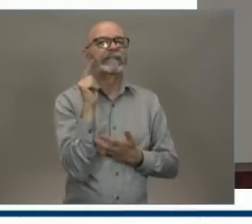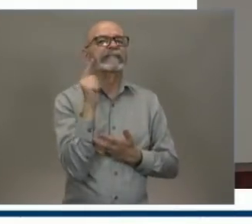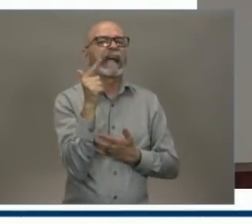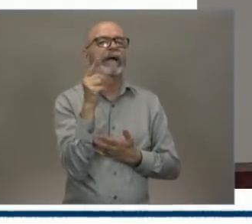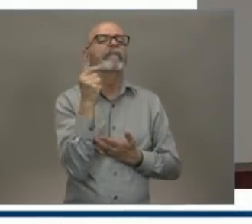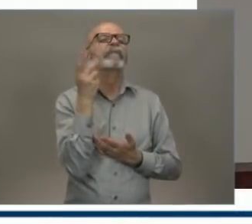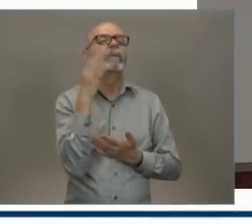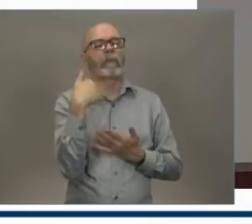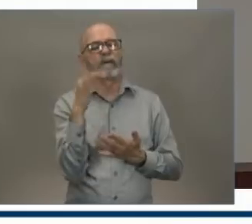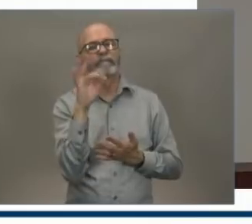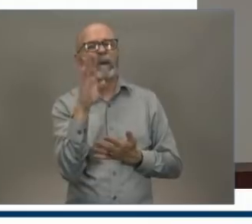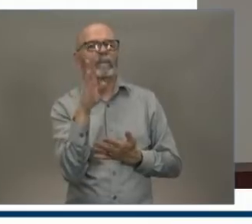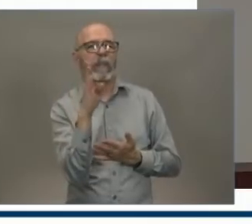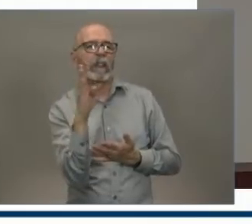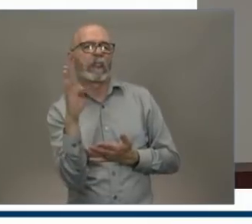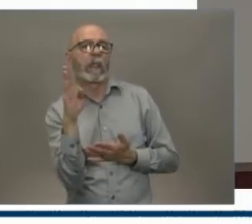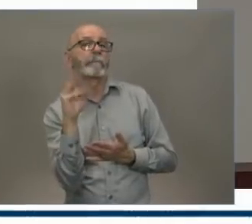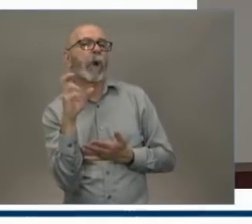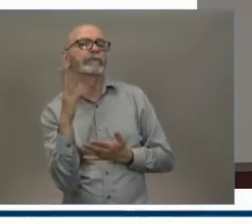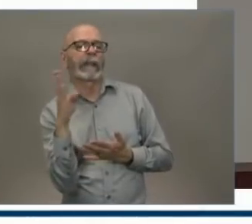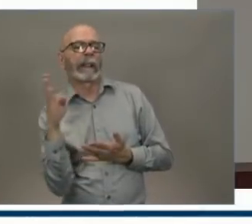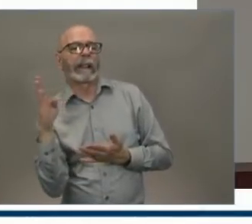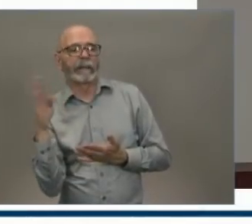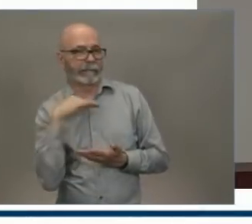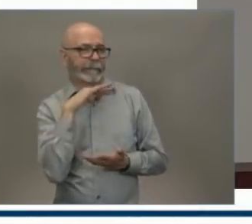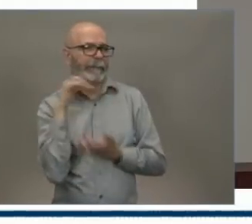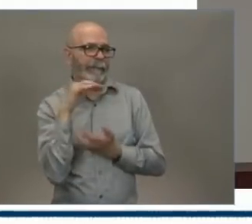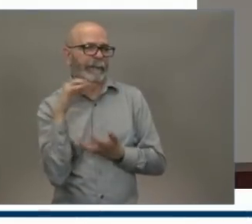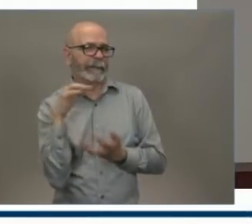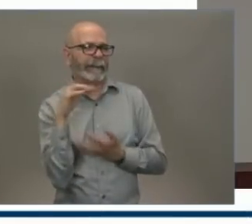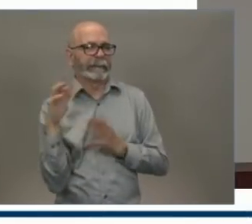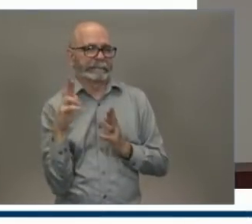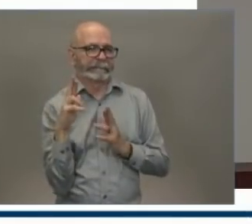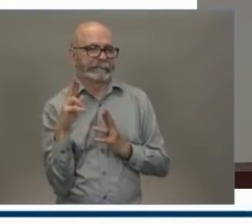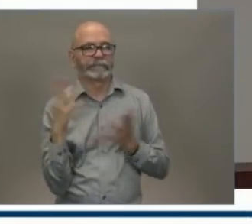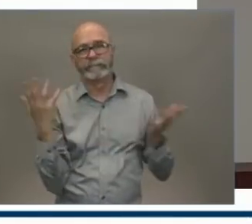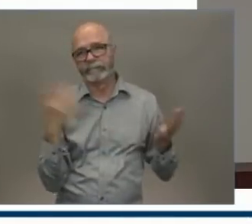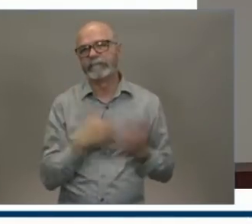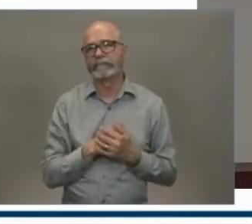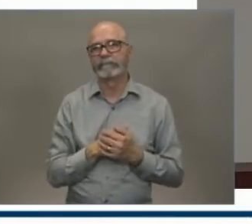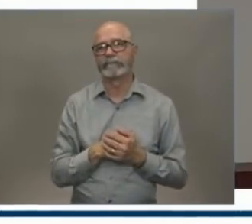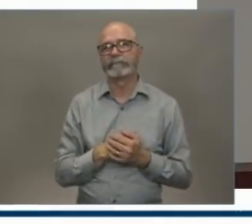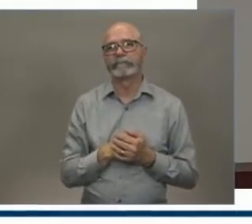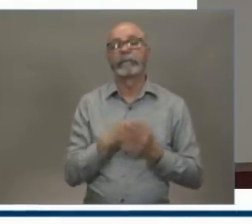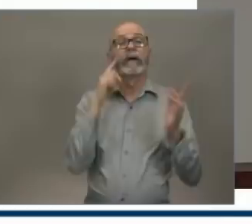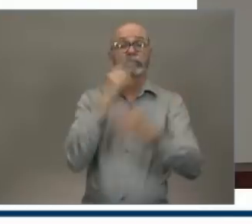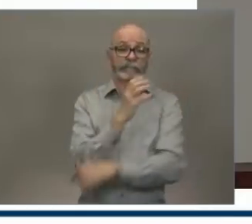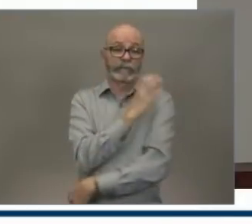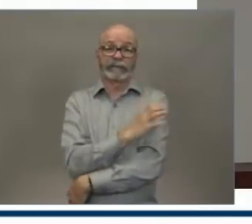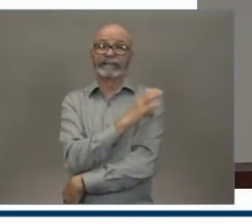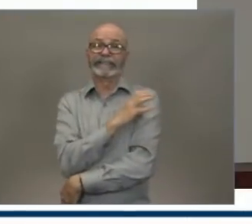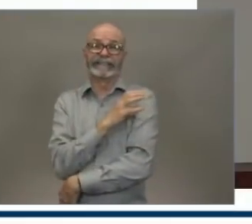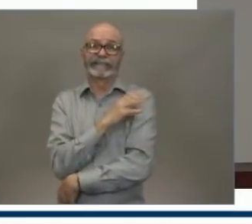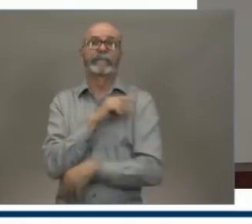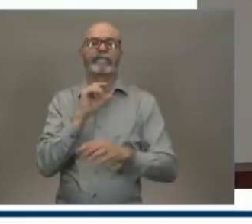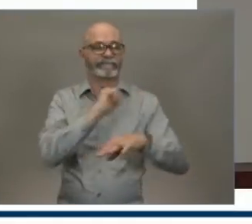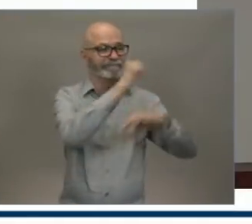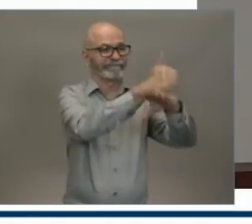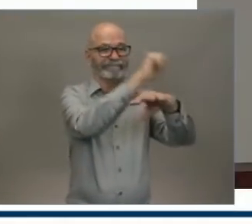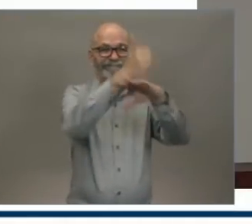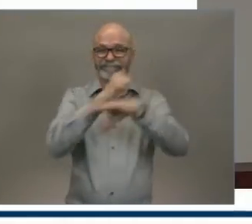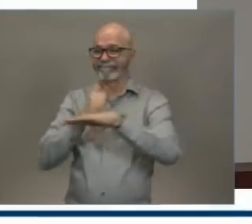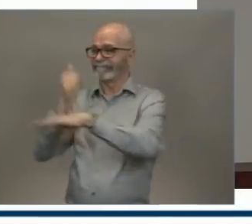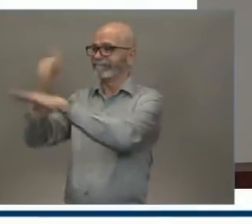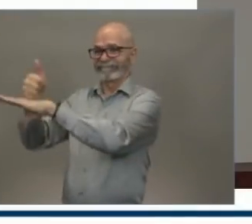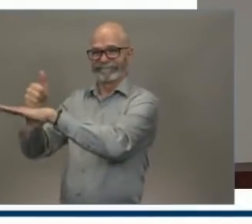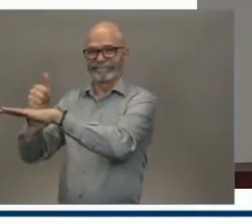and March. And in terms of our upcoming clinics, we have clinics planned, healthcare worker clinics